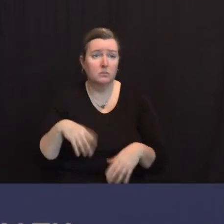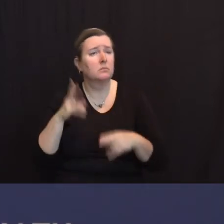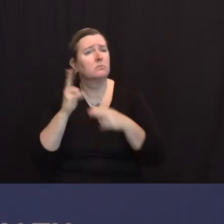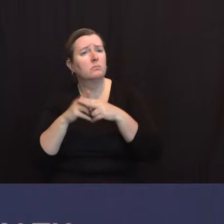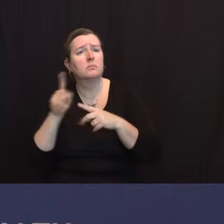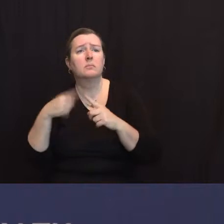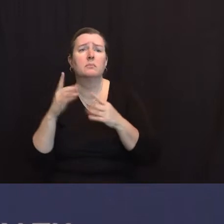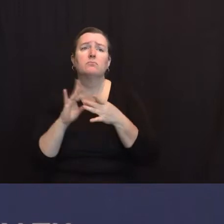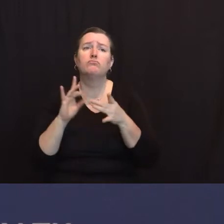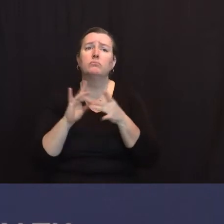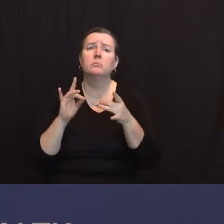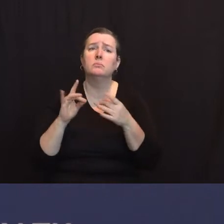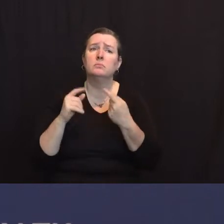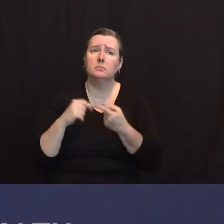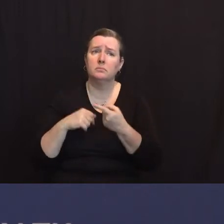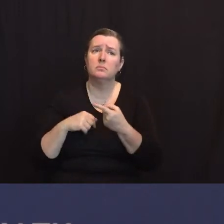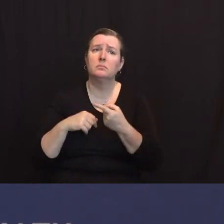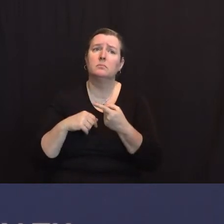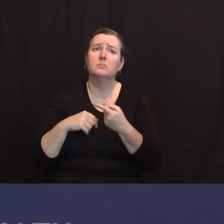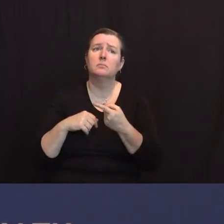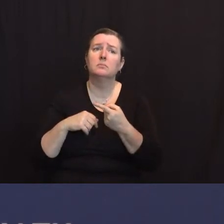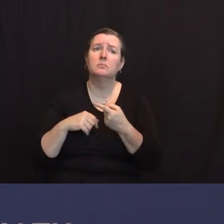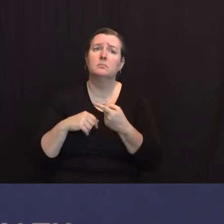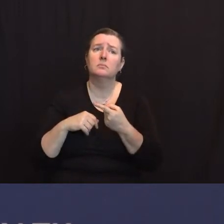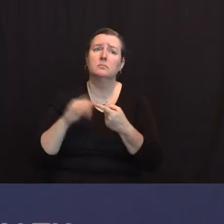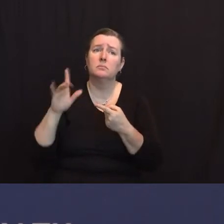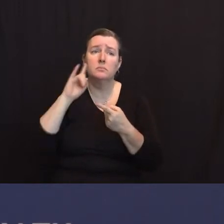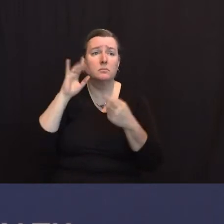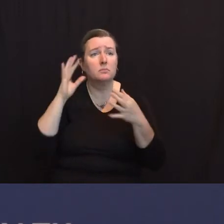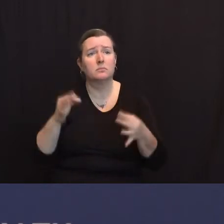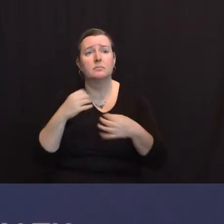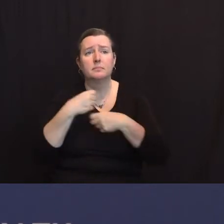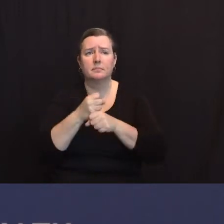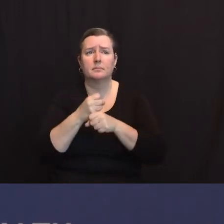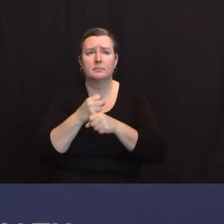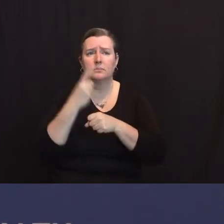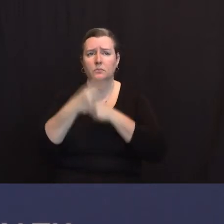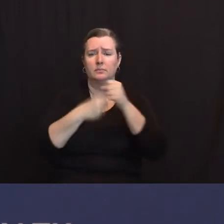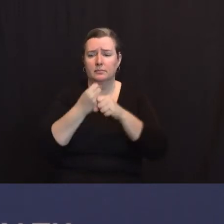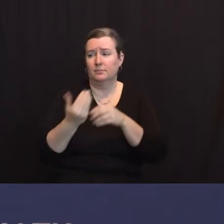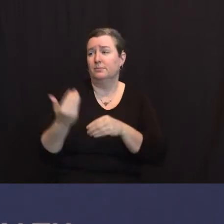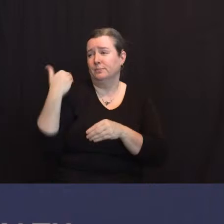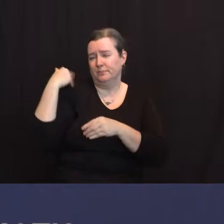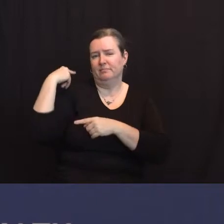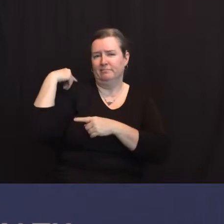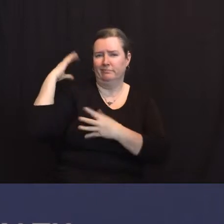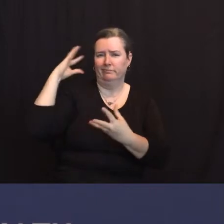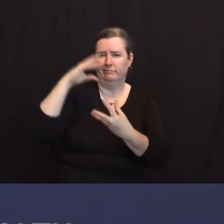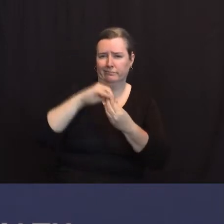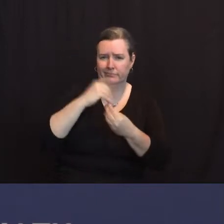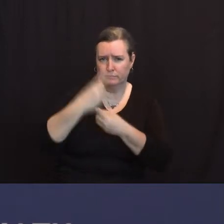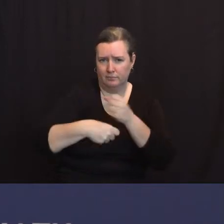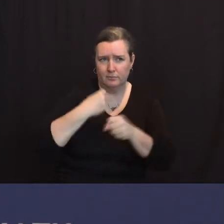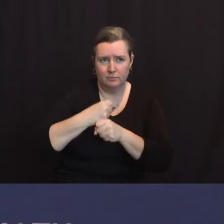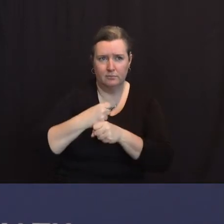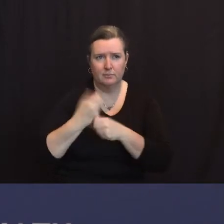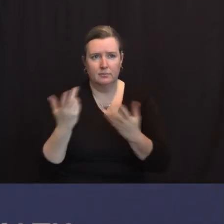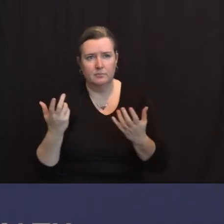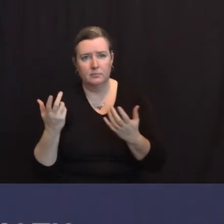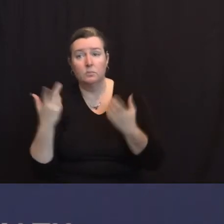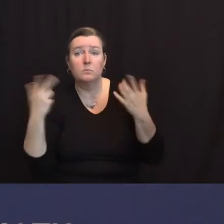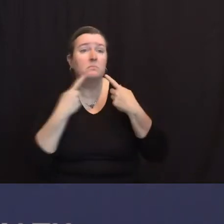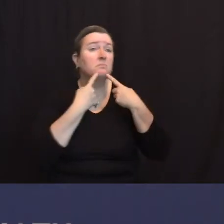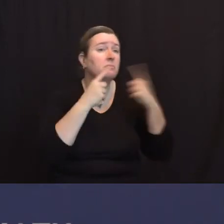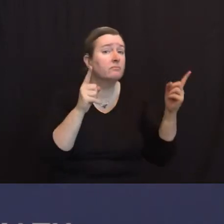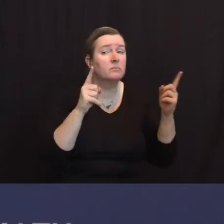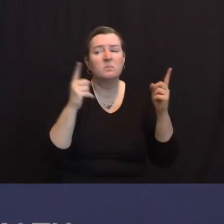over some of your decision-making over the past year, and if you could speak on what you feel would be maybe a success or maybe a failure or a failing